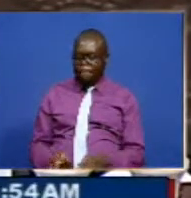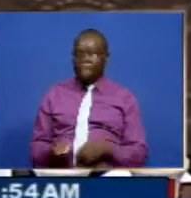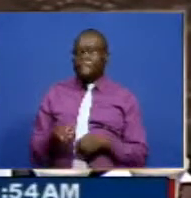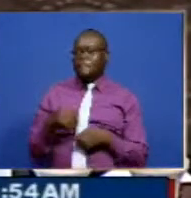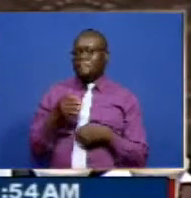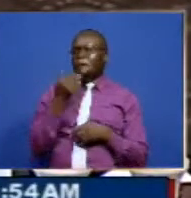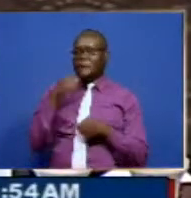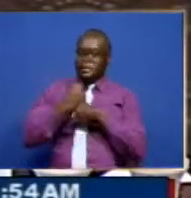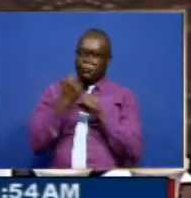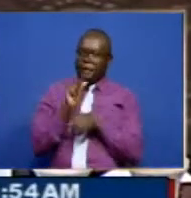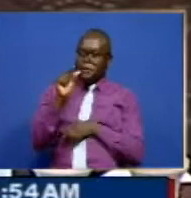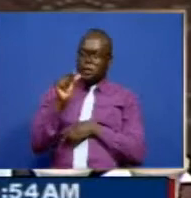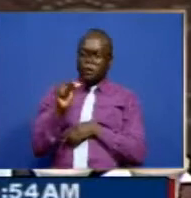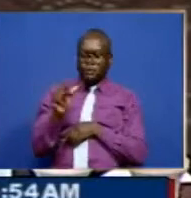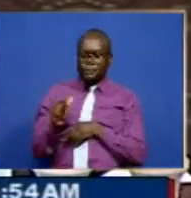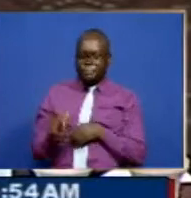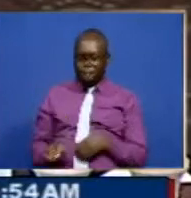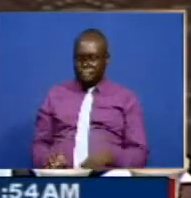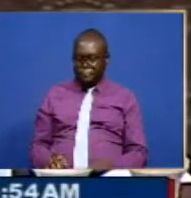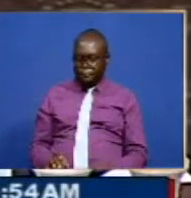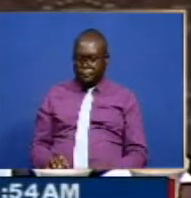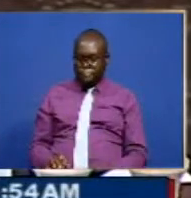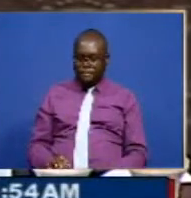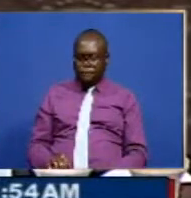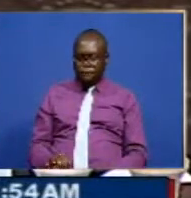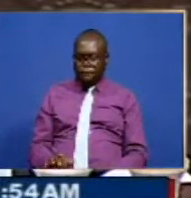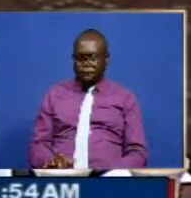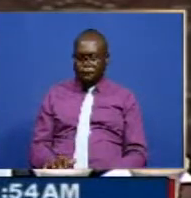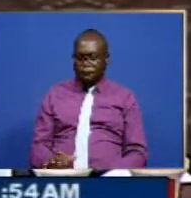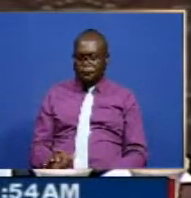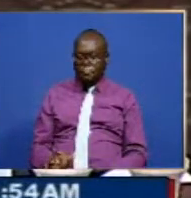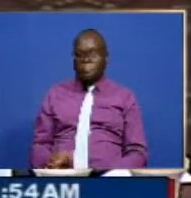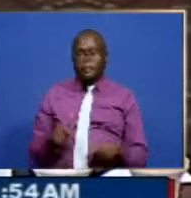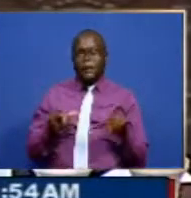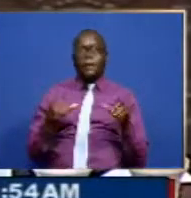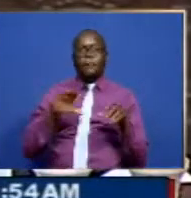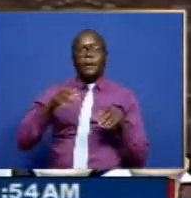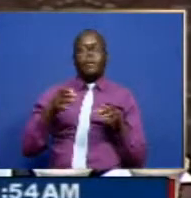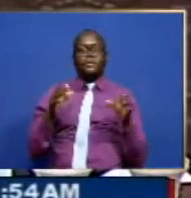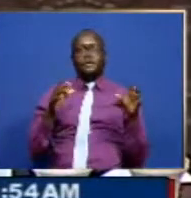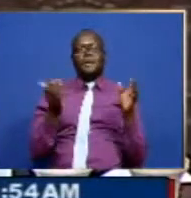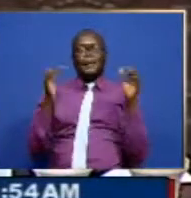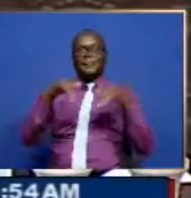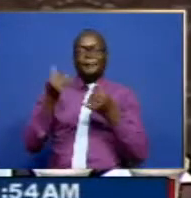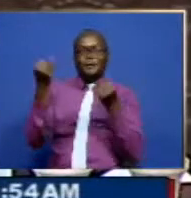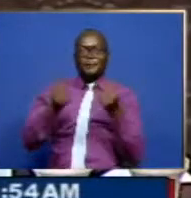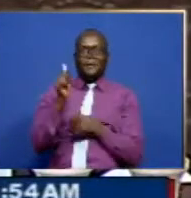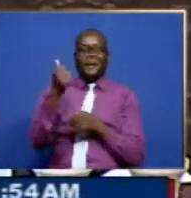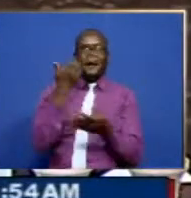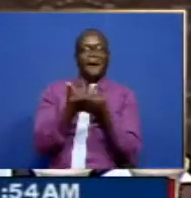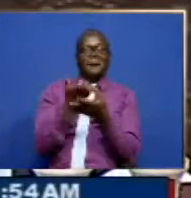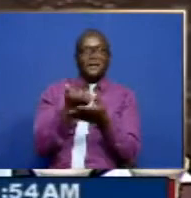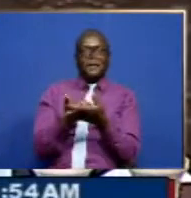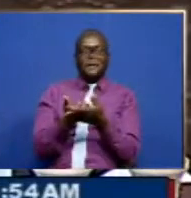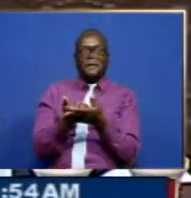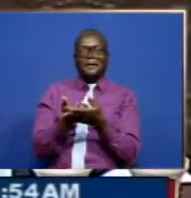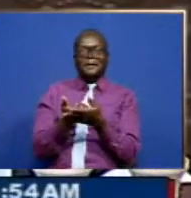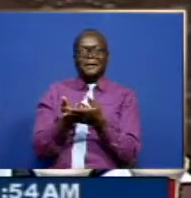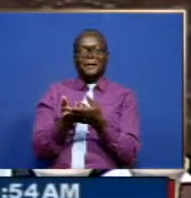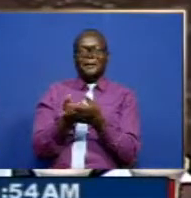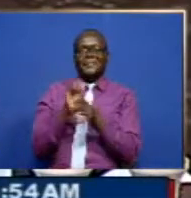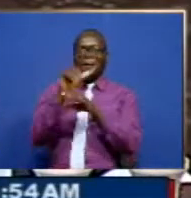better for us. And then we will allow the County Assembly to adduce its evidence and